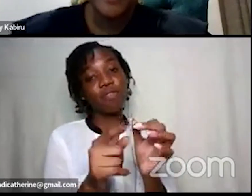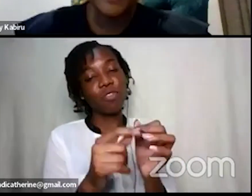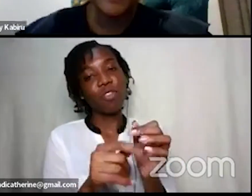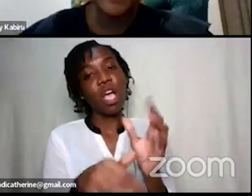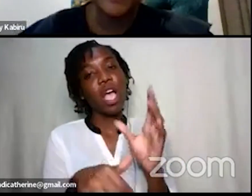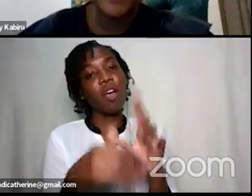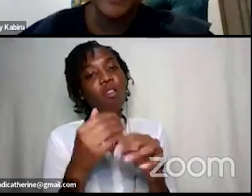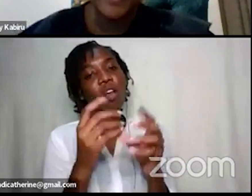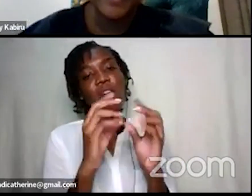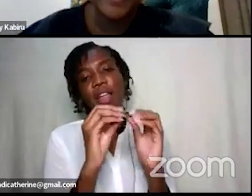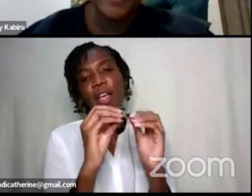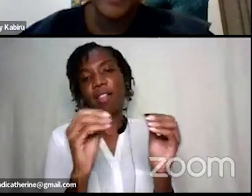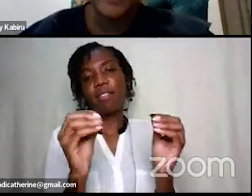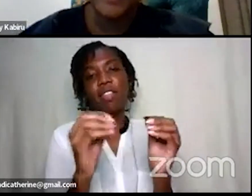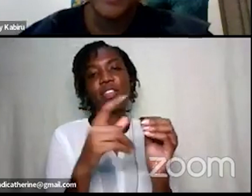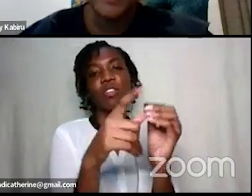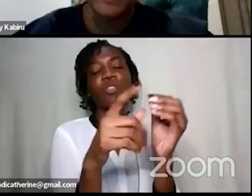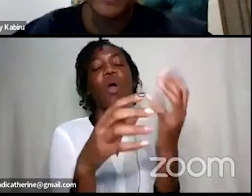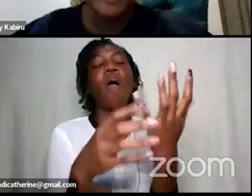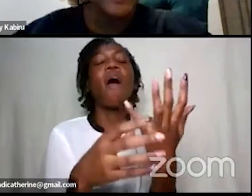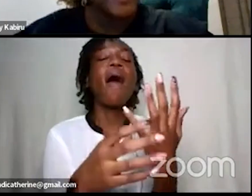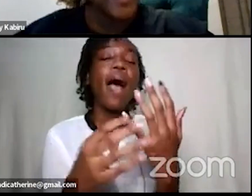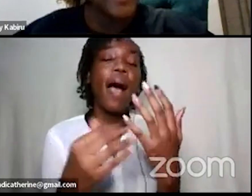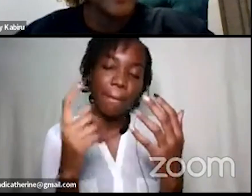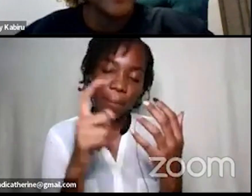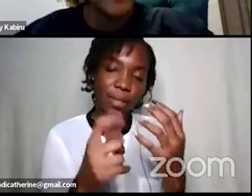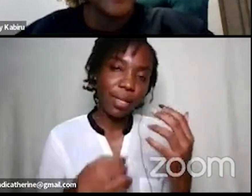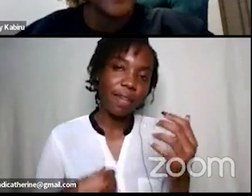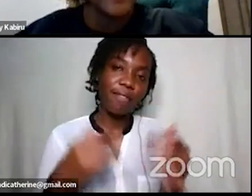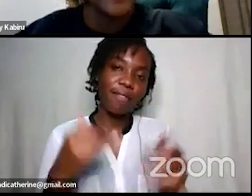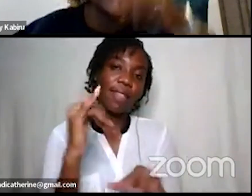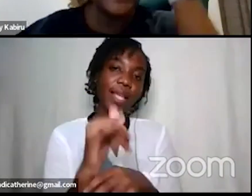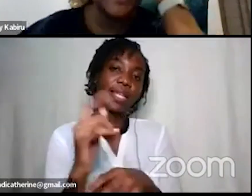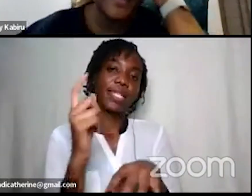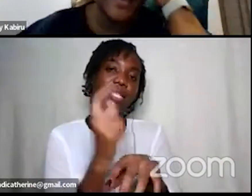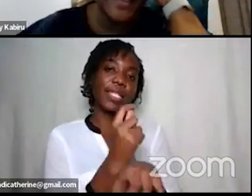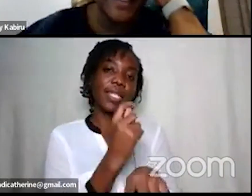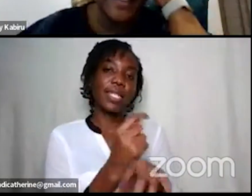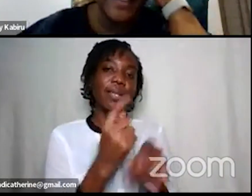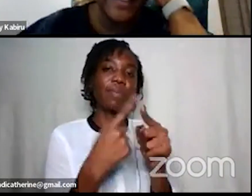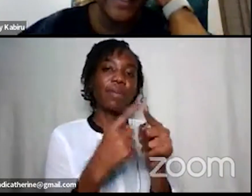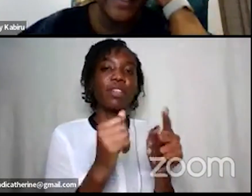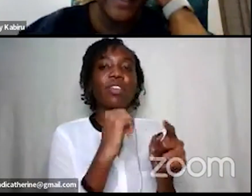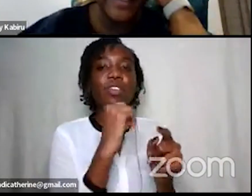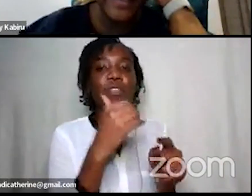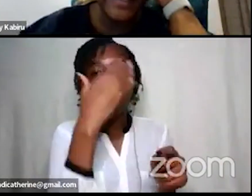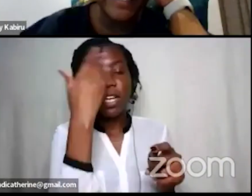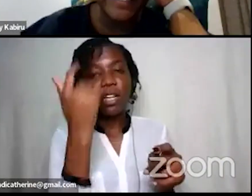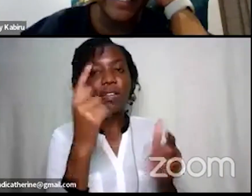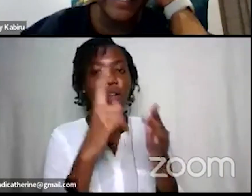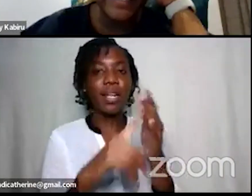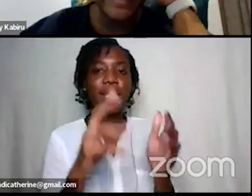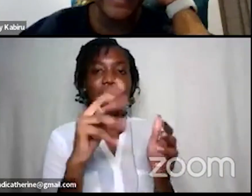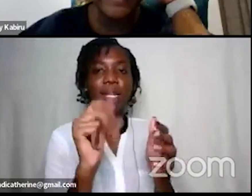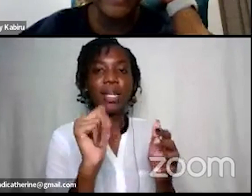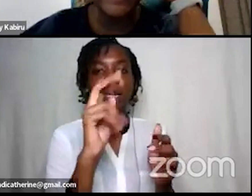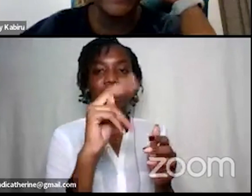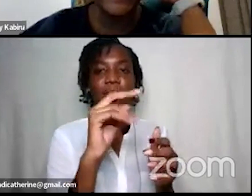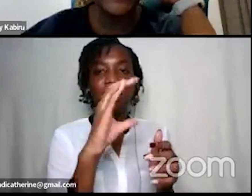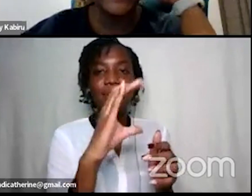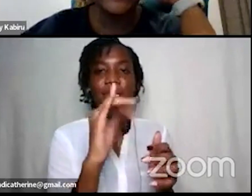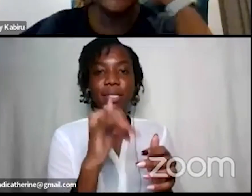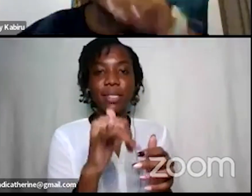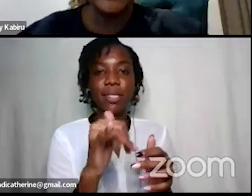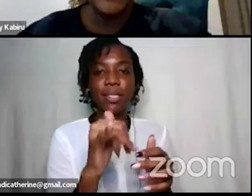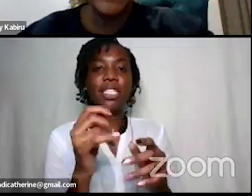you should come out with this training. But don't forget what Nancy has taken us through this